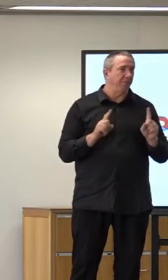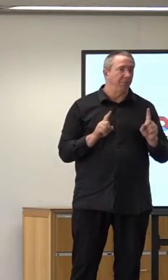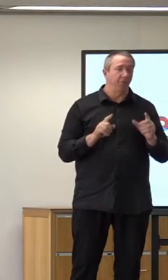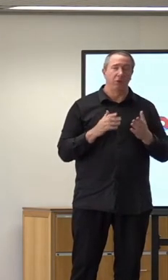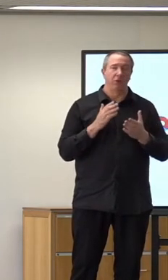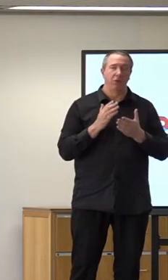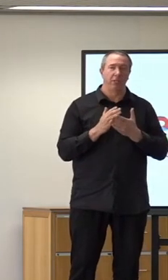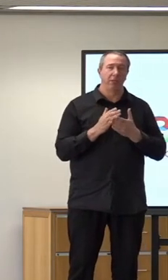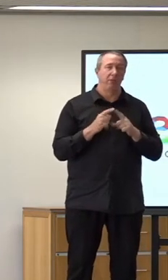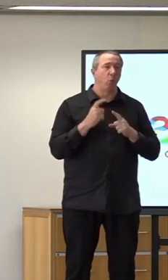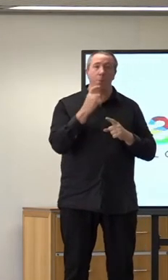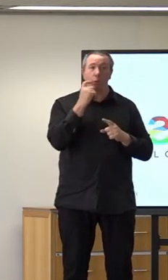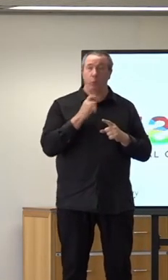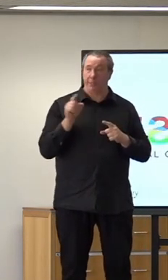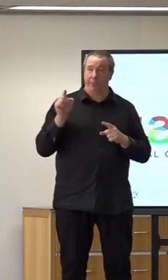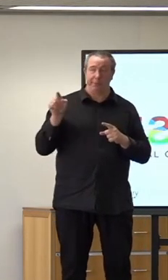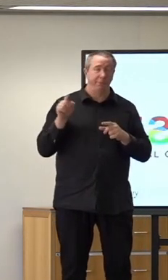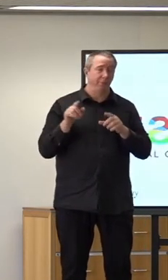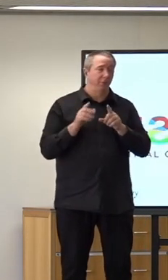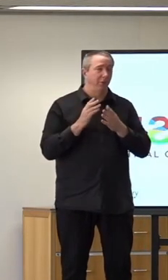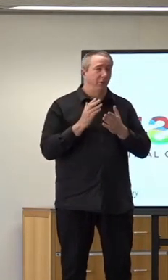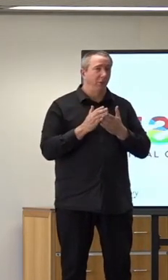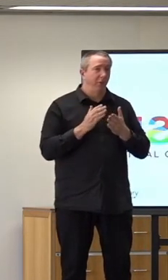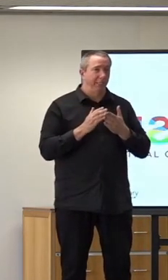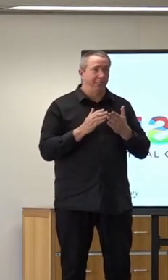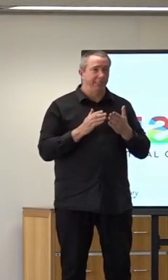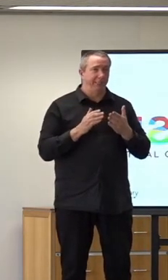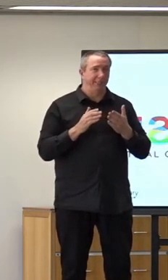Certainly galleries and museums aren't,